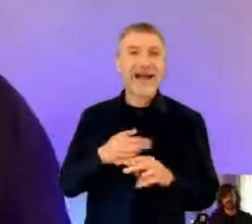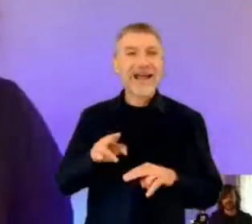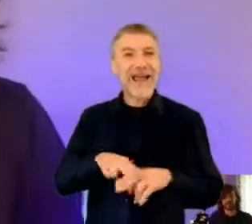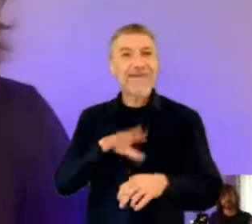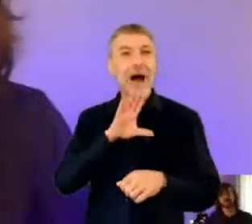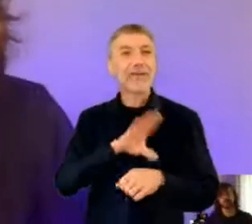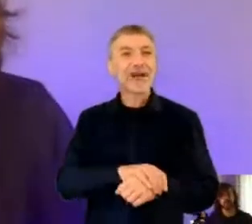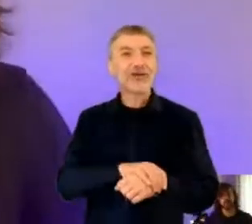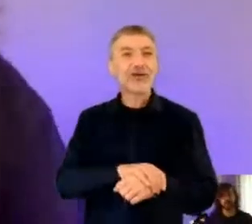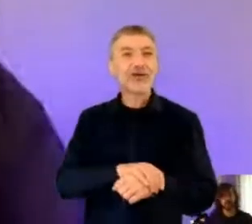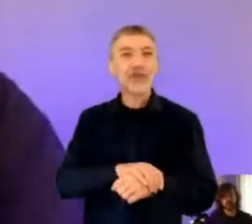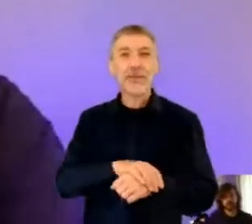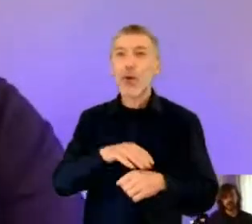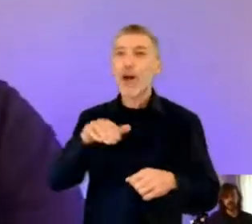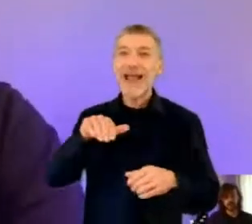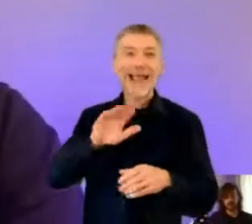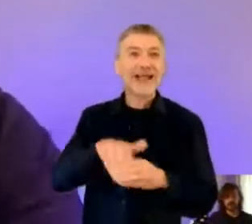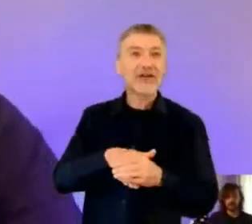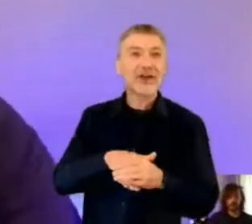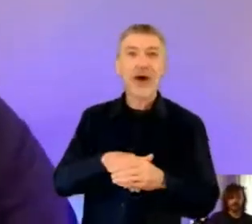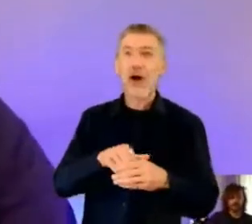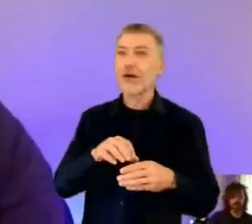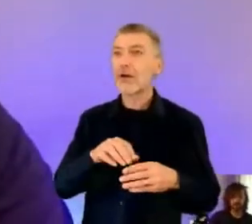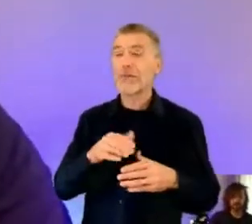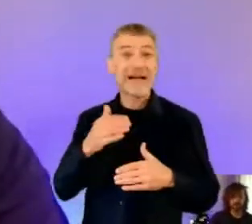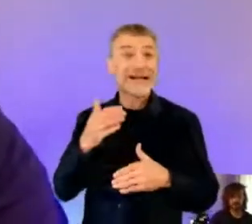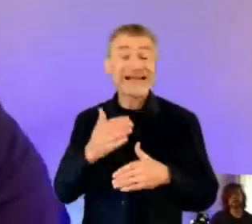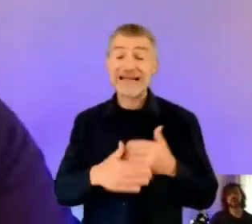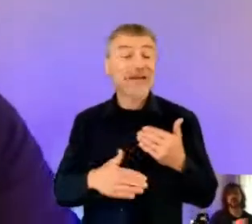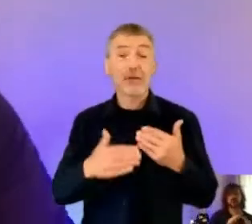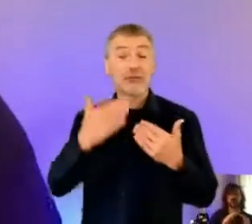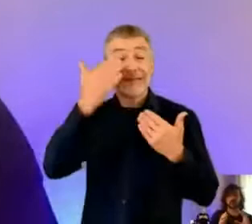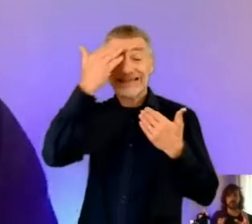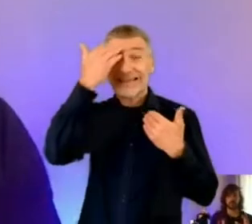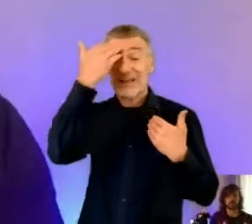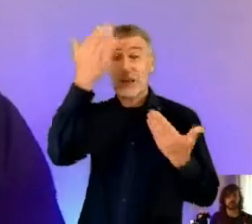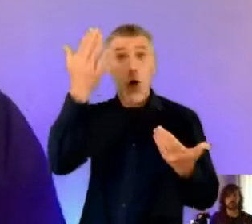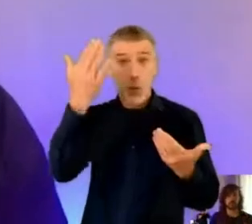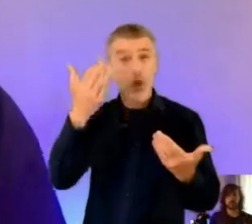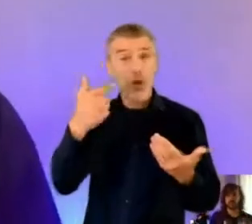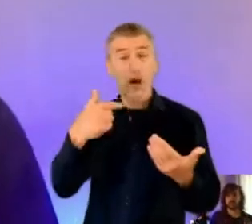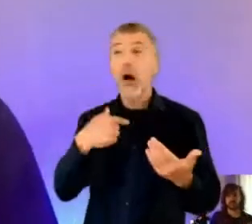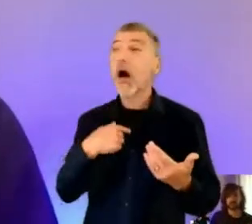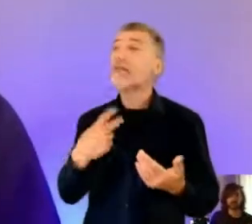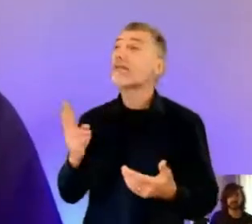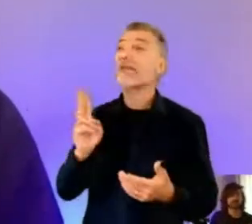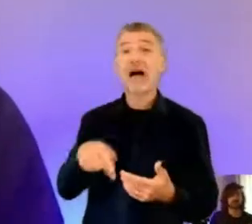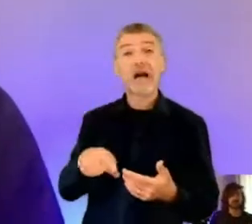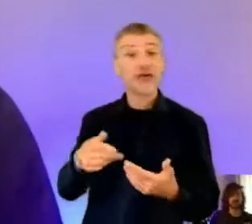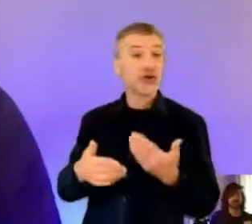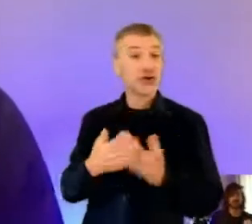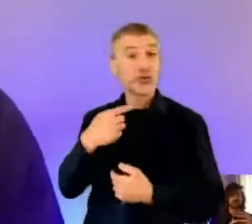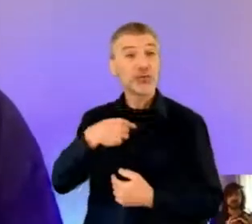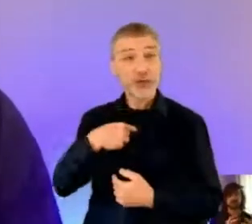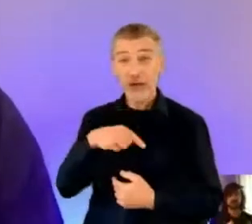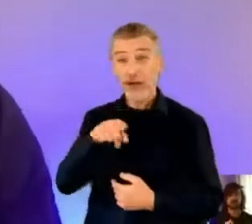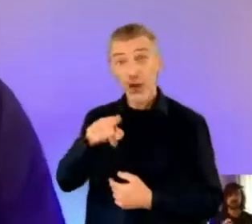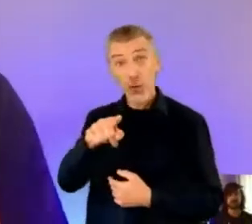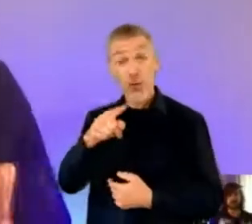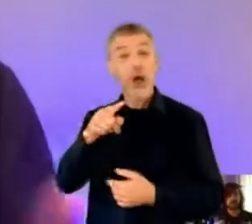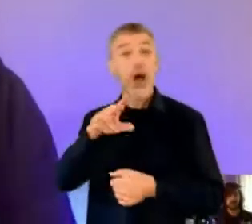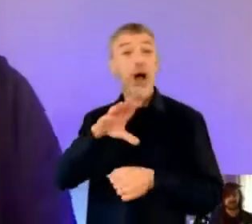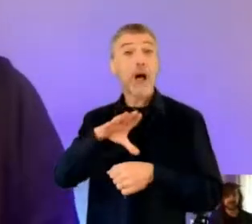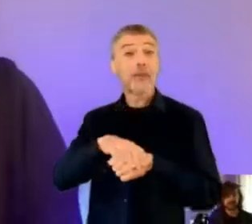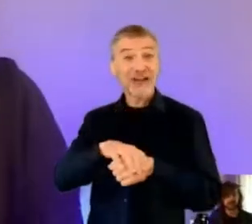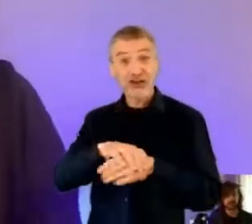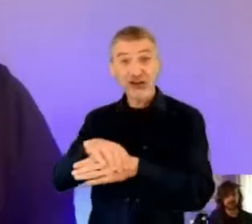didn't have things like this that would tell me about it. So I would definitely look at doing some sort of apprenticeship, work experience, or an internship